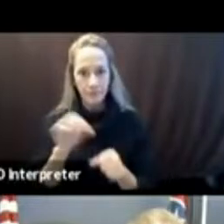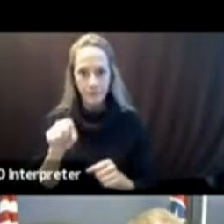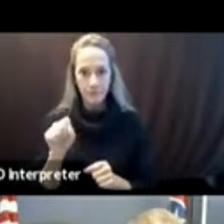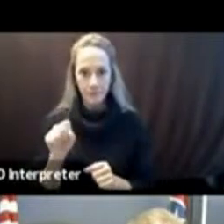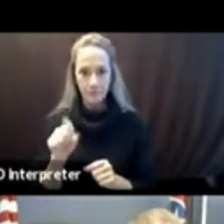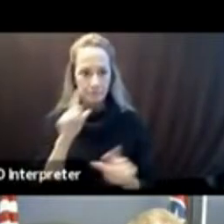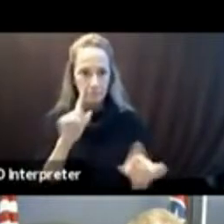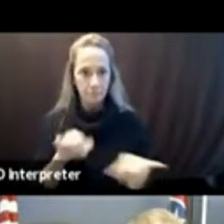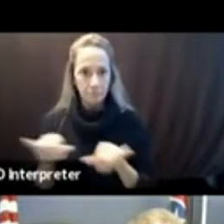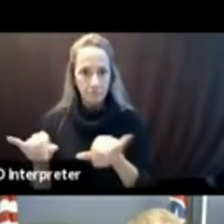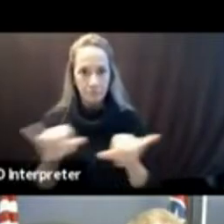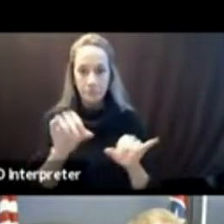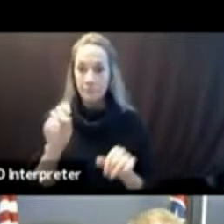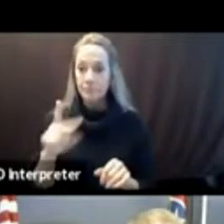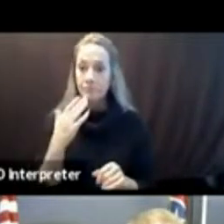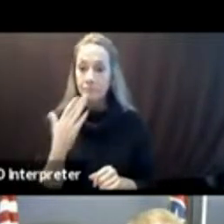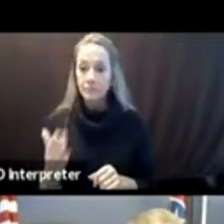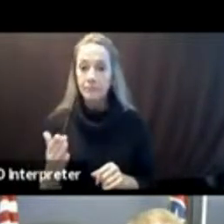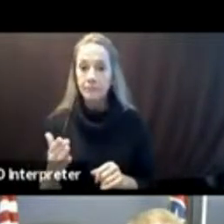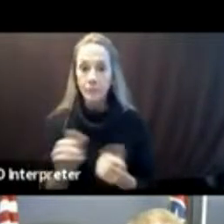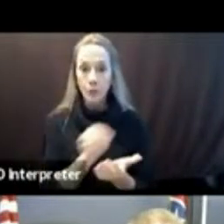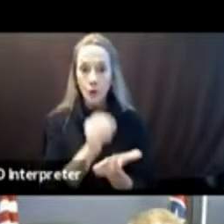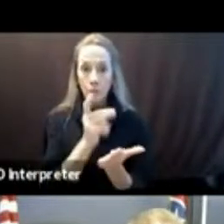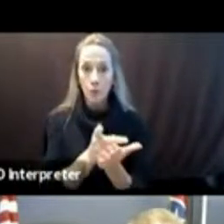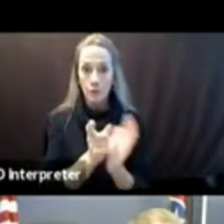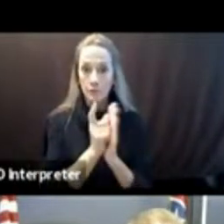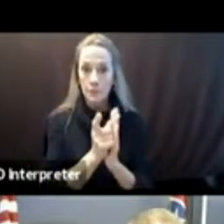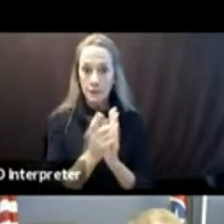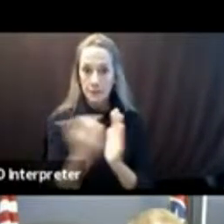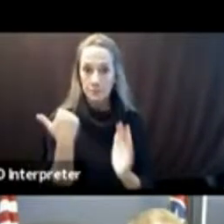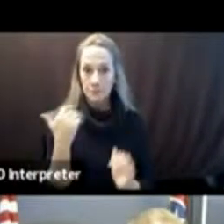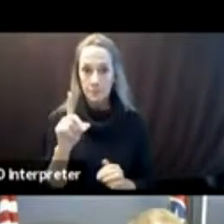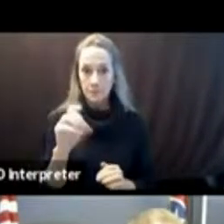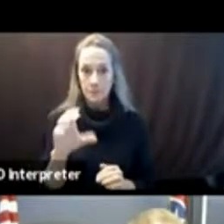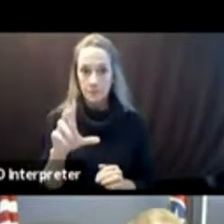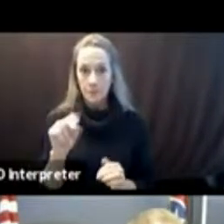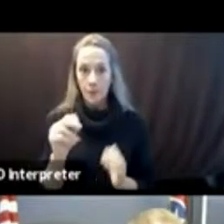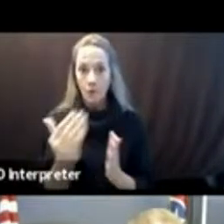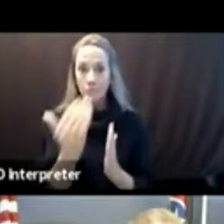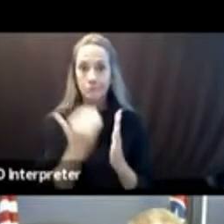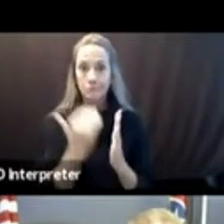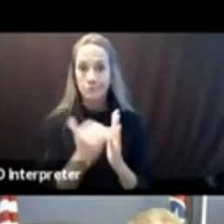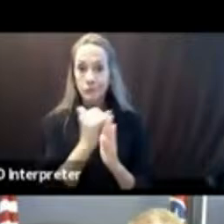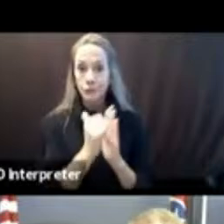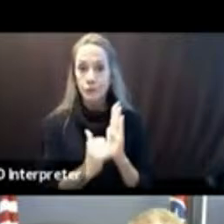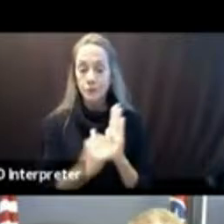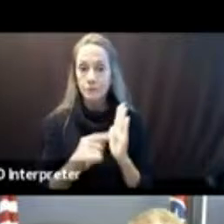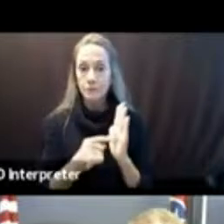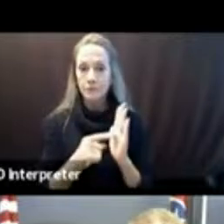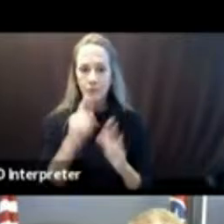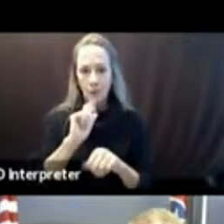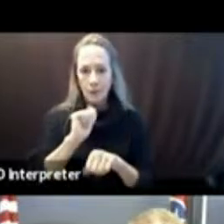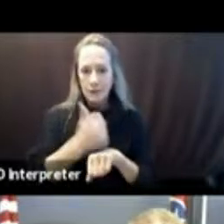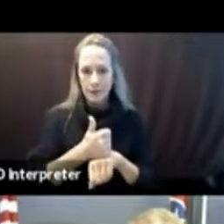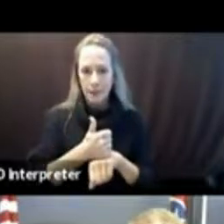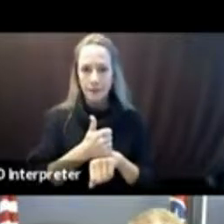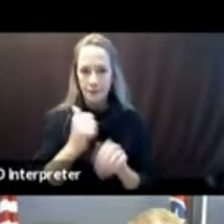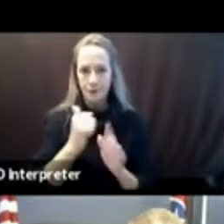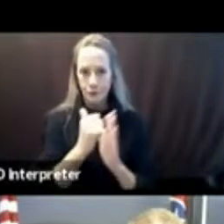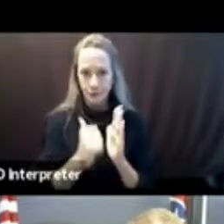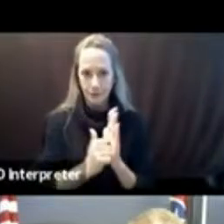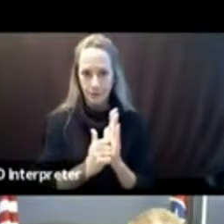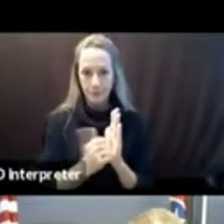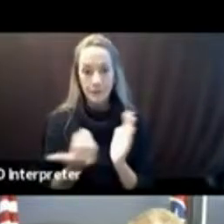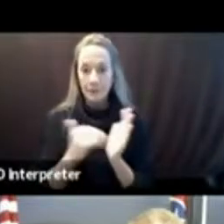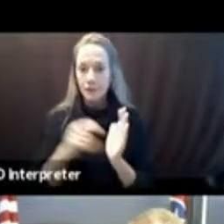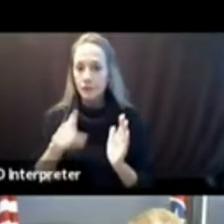Thank you. We have approved the minutes of December 30. The next item on the agenda is to set the agenda. And again, you should